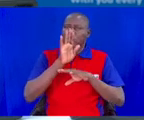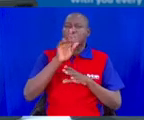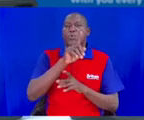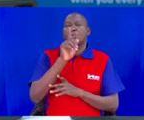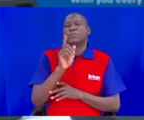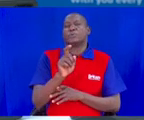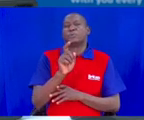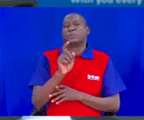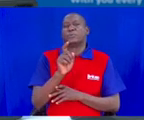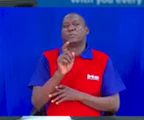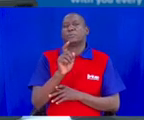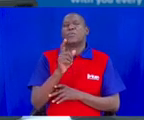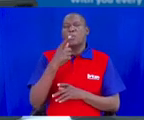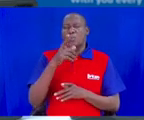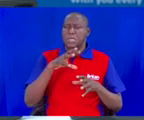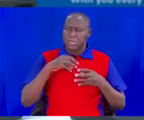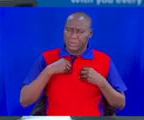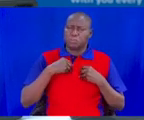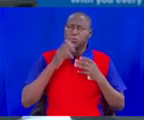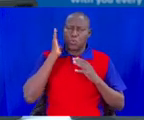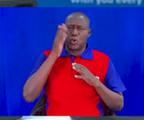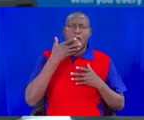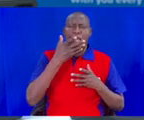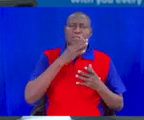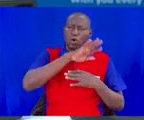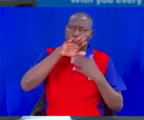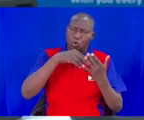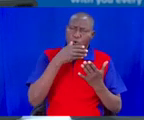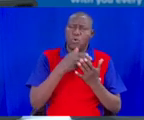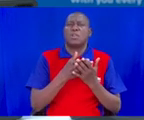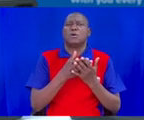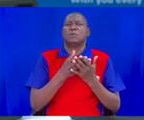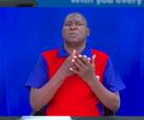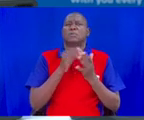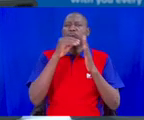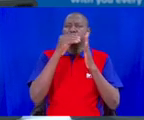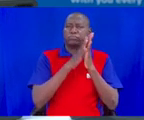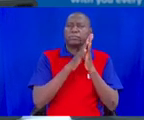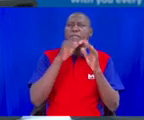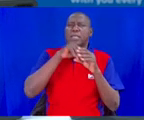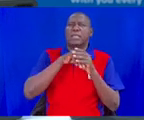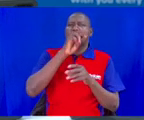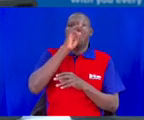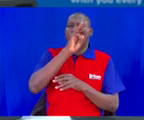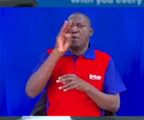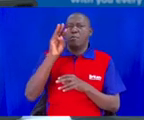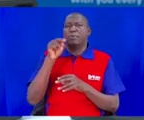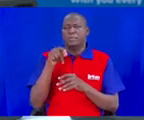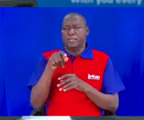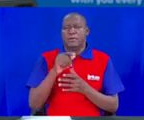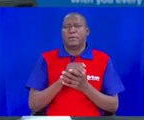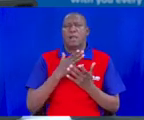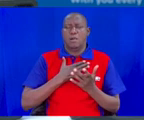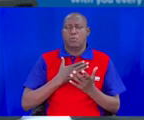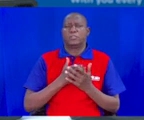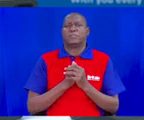we commit that we will answer all of them and publish the answers in our website. Unit